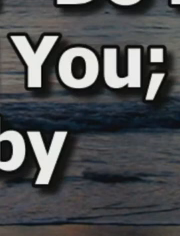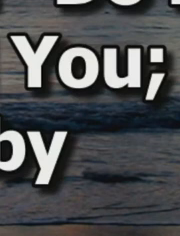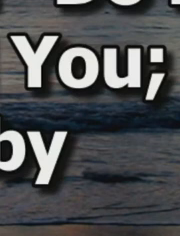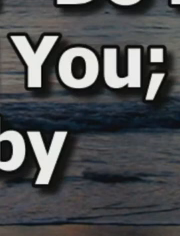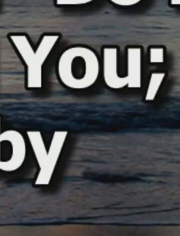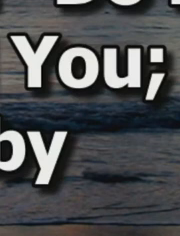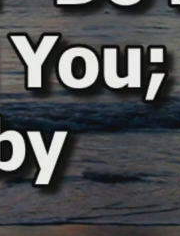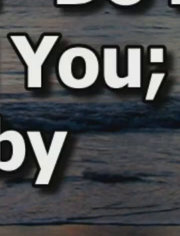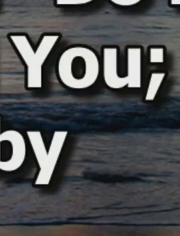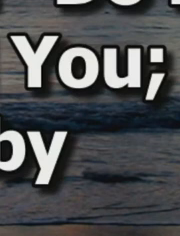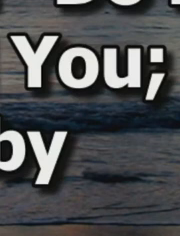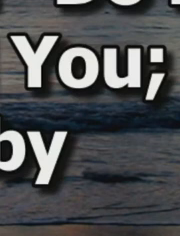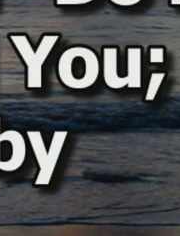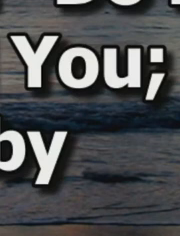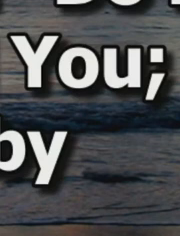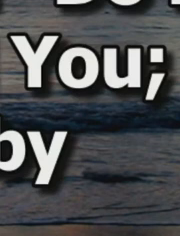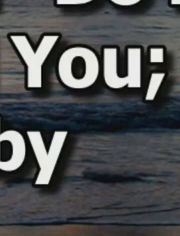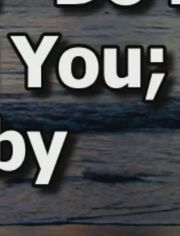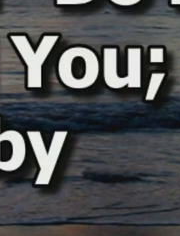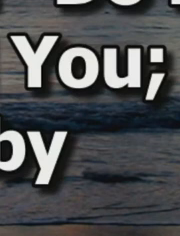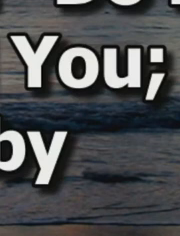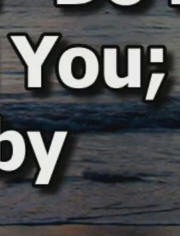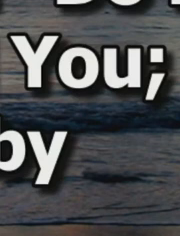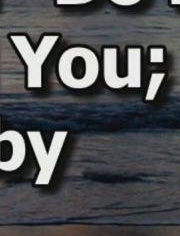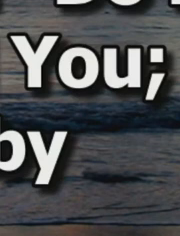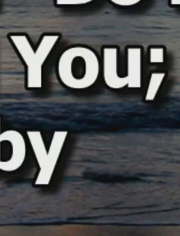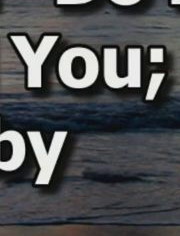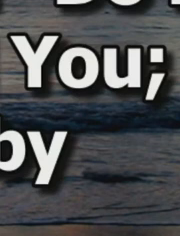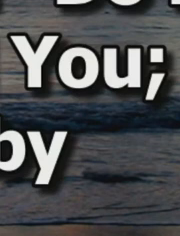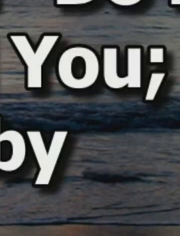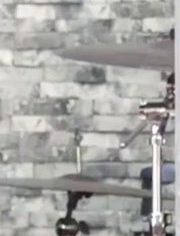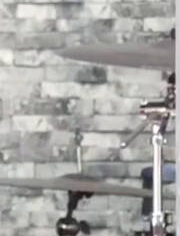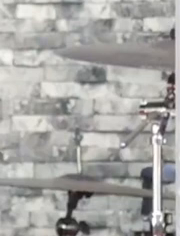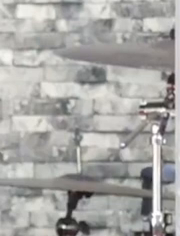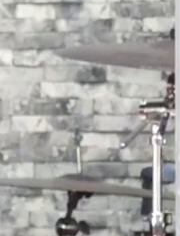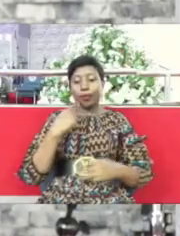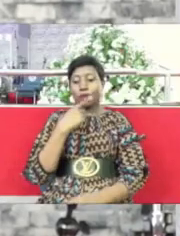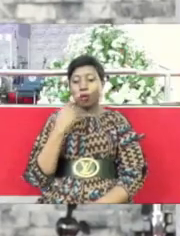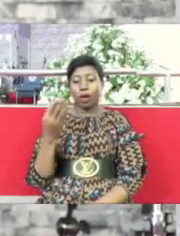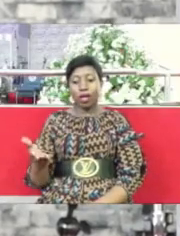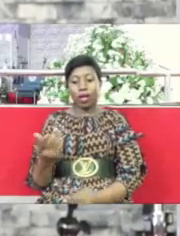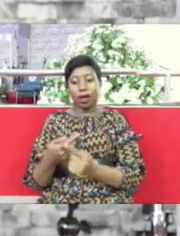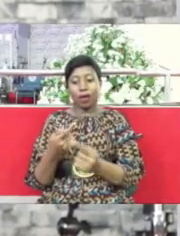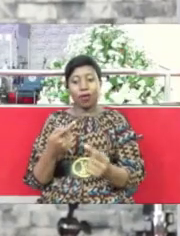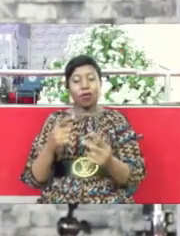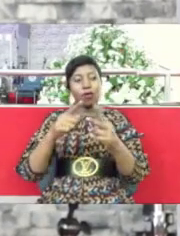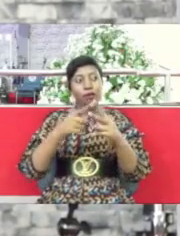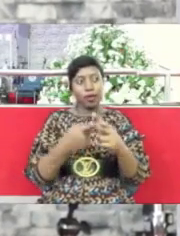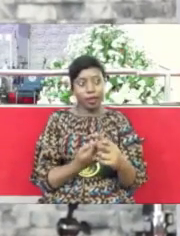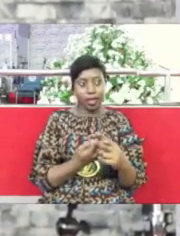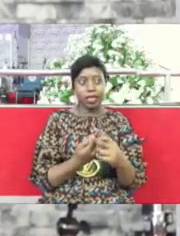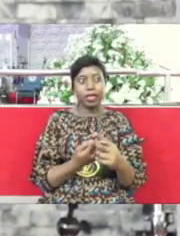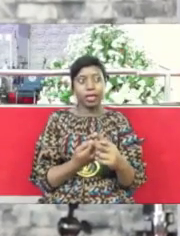God's love and care for them that have been here from the beginning, all the way